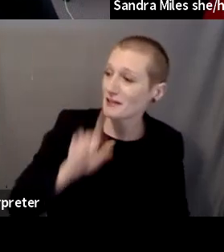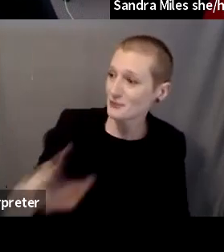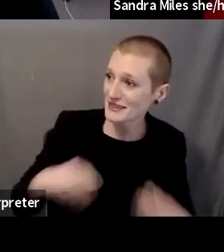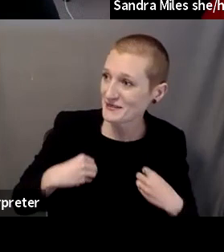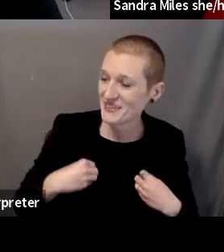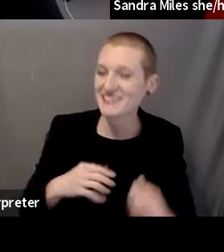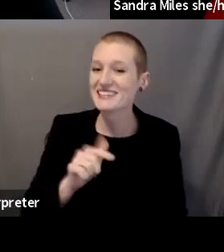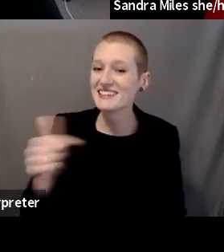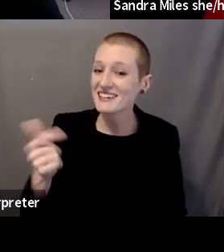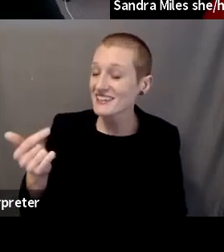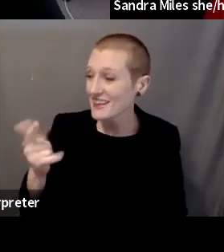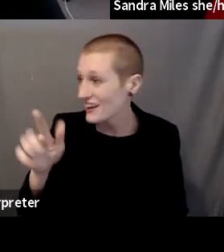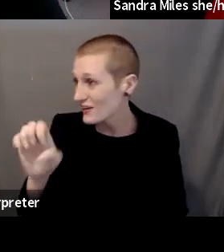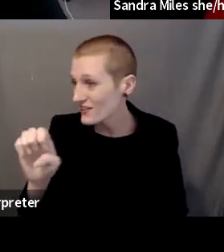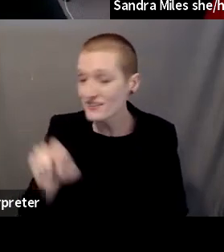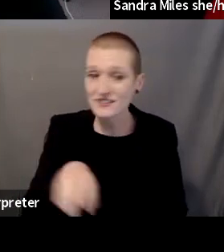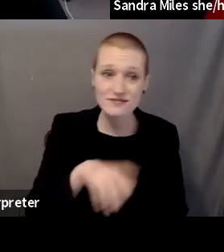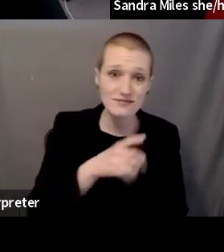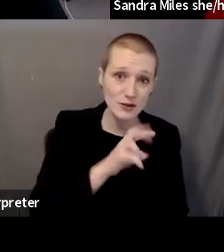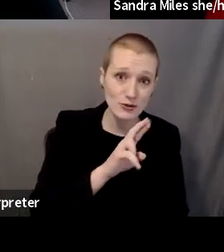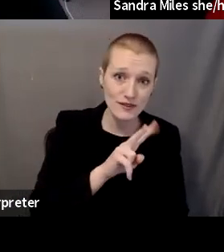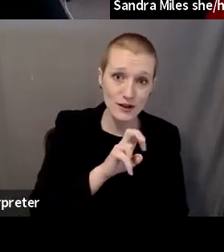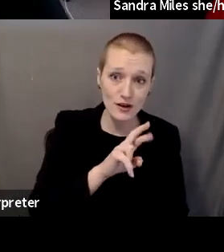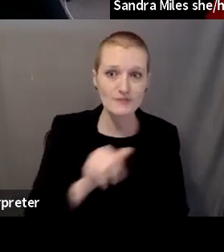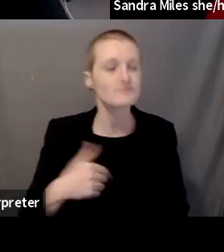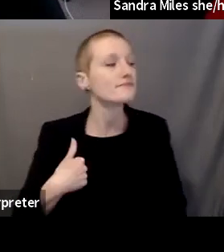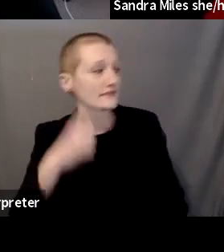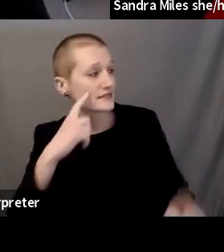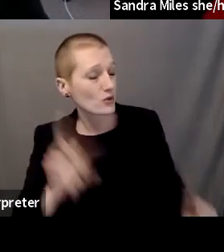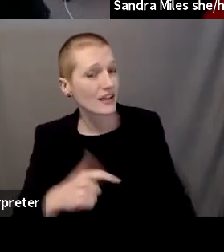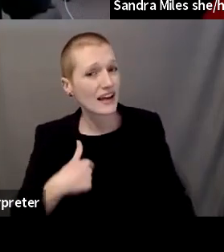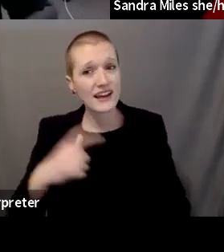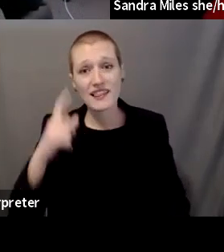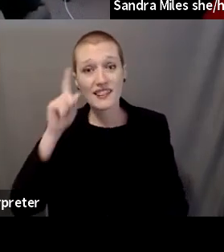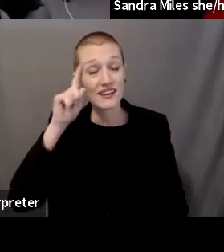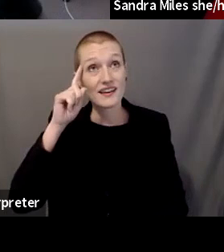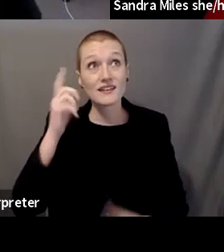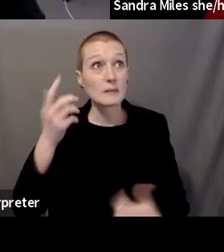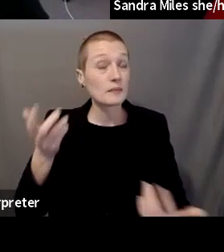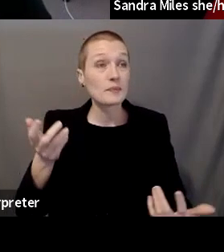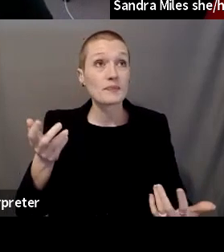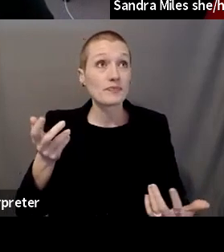Gail, Dr. Rivera? I agree. I think until we get to the point where